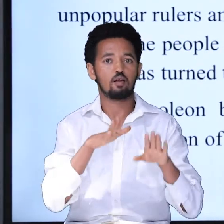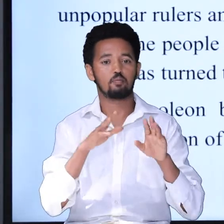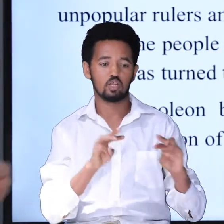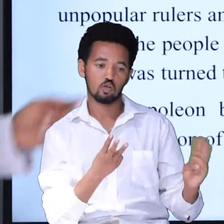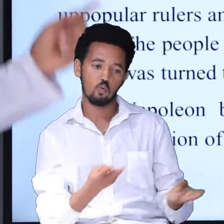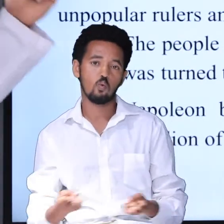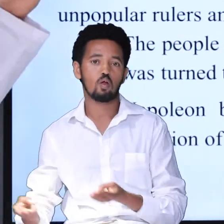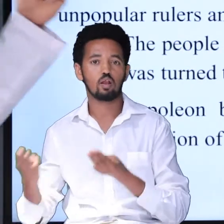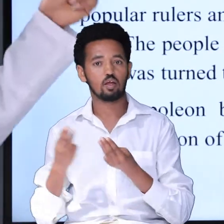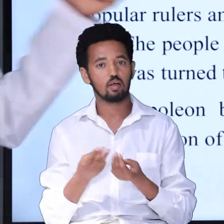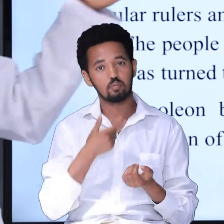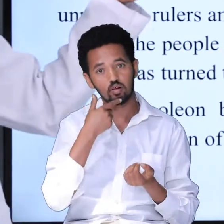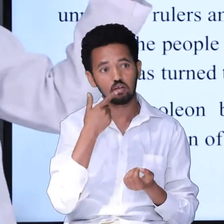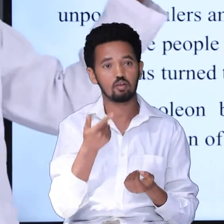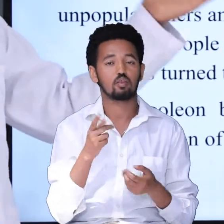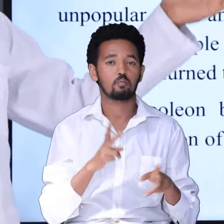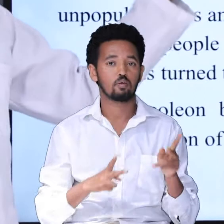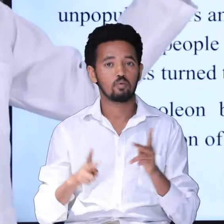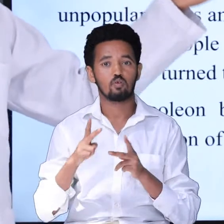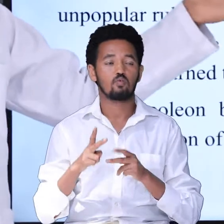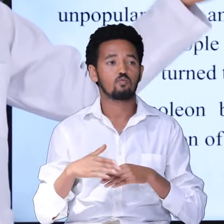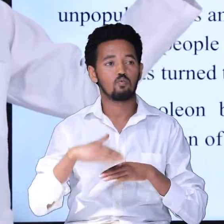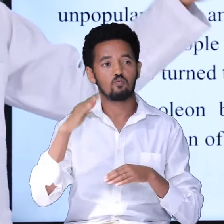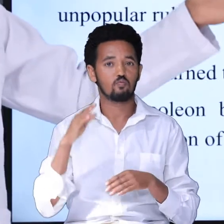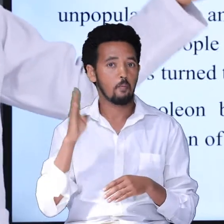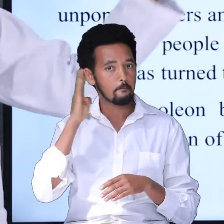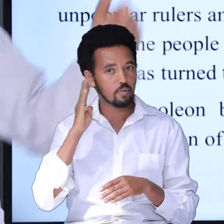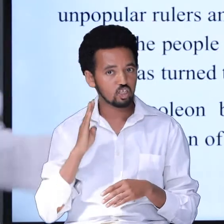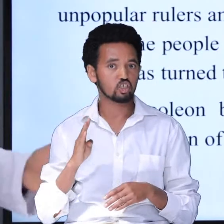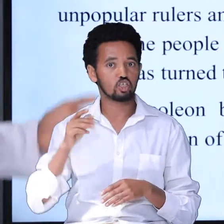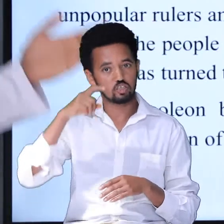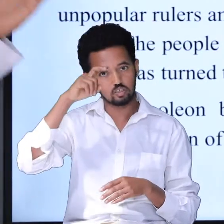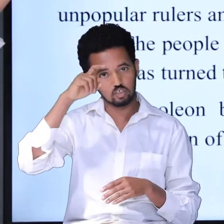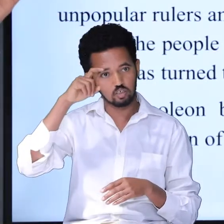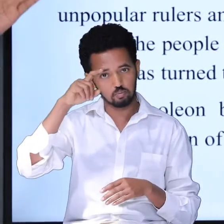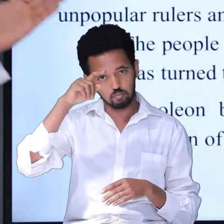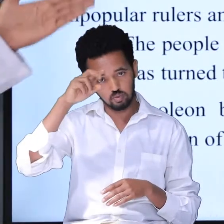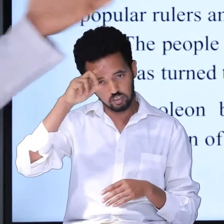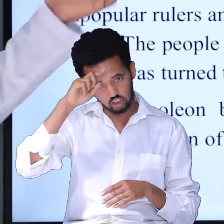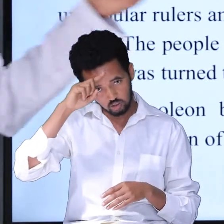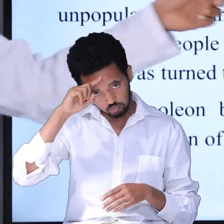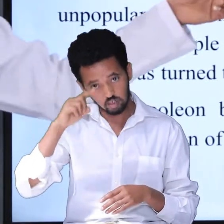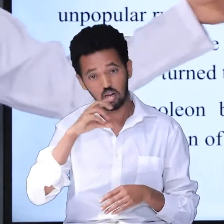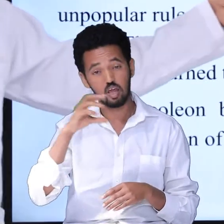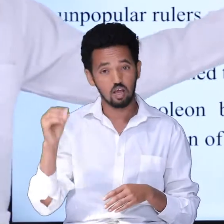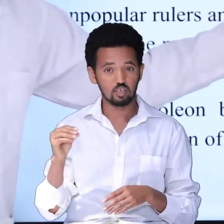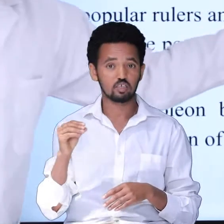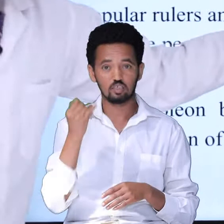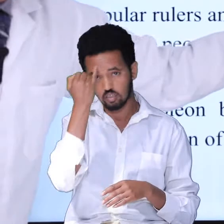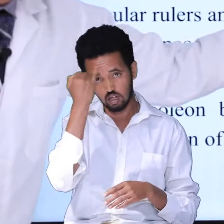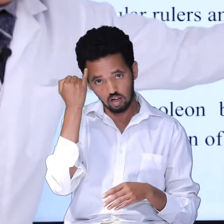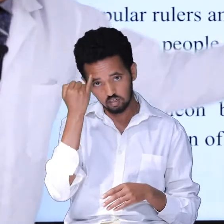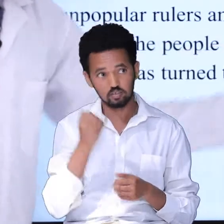a liberator by the common people of Holland, Belgium, Germany, and Italy. The people of Europe thought